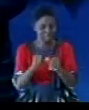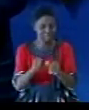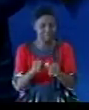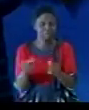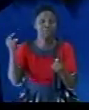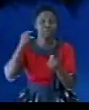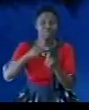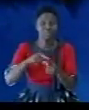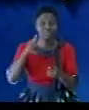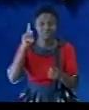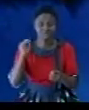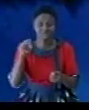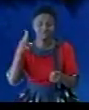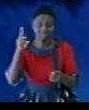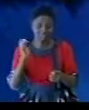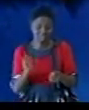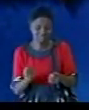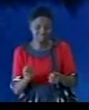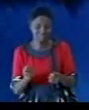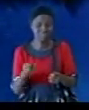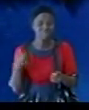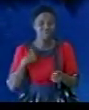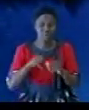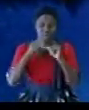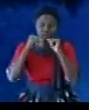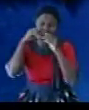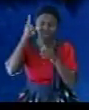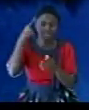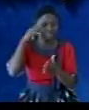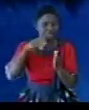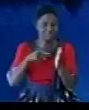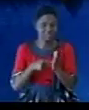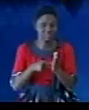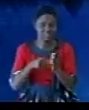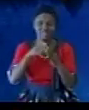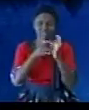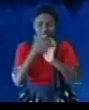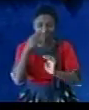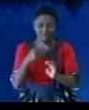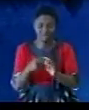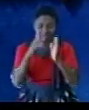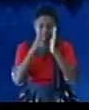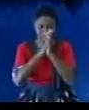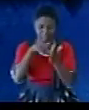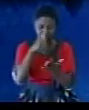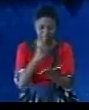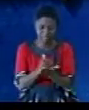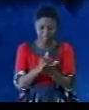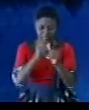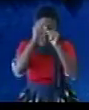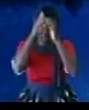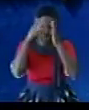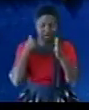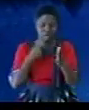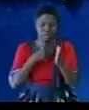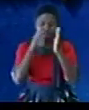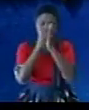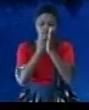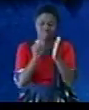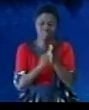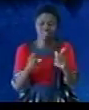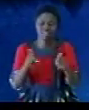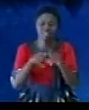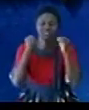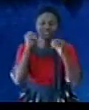holy name and ask you to accept our thanks in Jesus' name. Father, we pray as many as